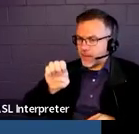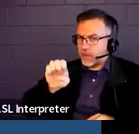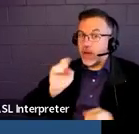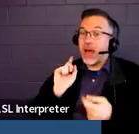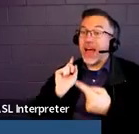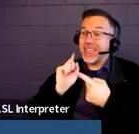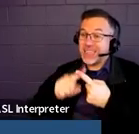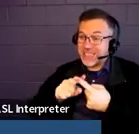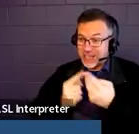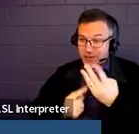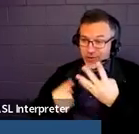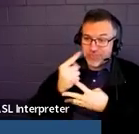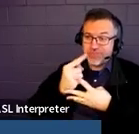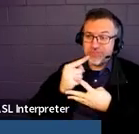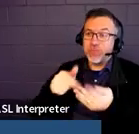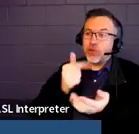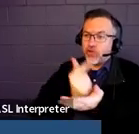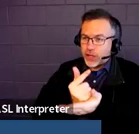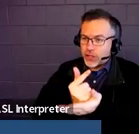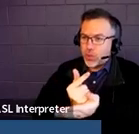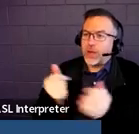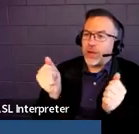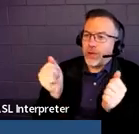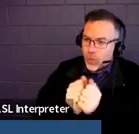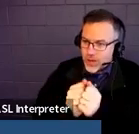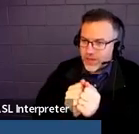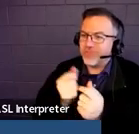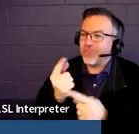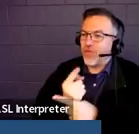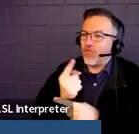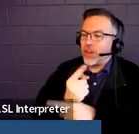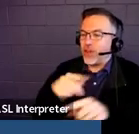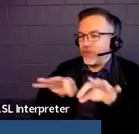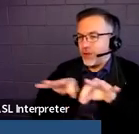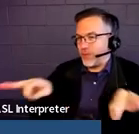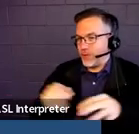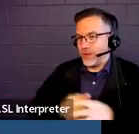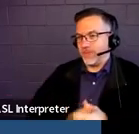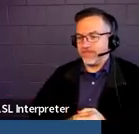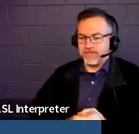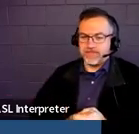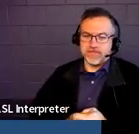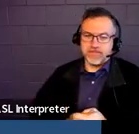with a regular diploma.